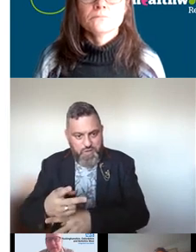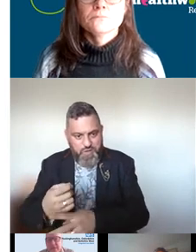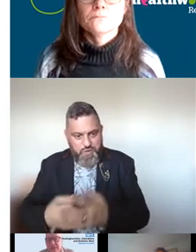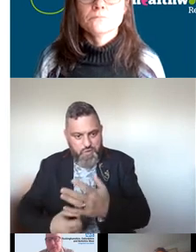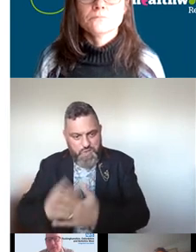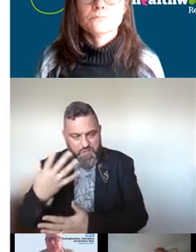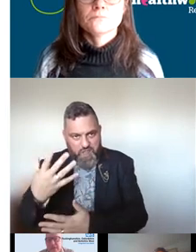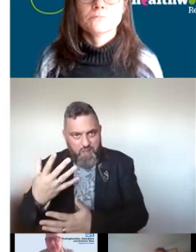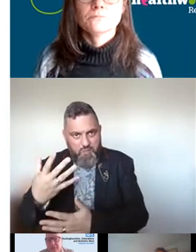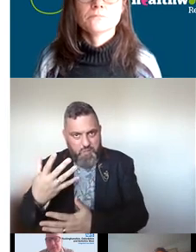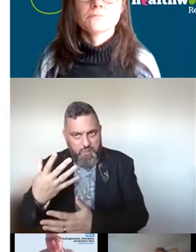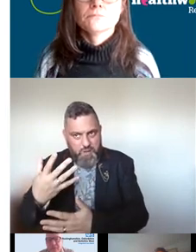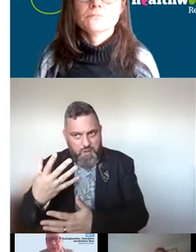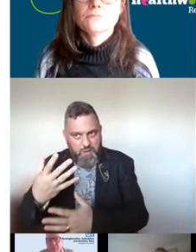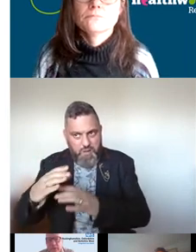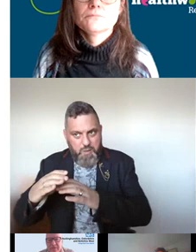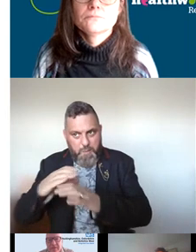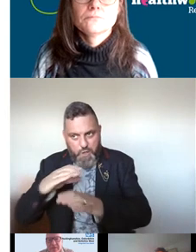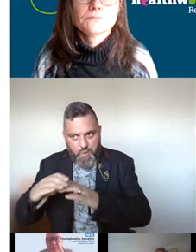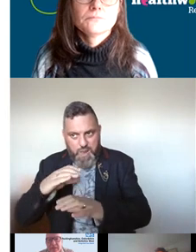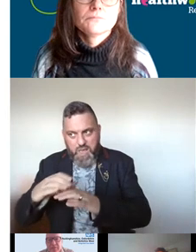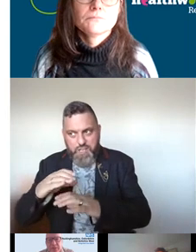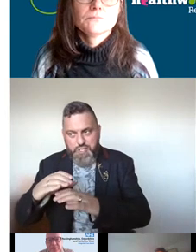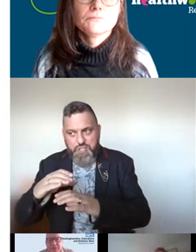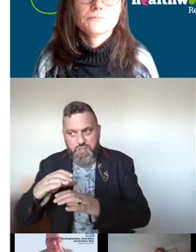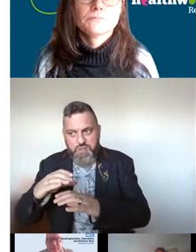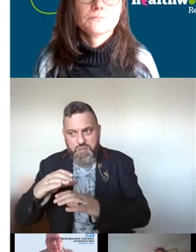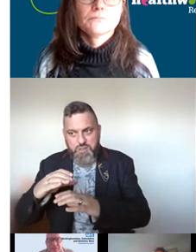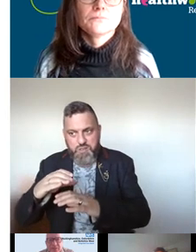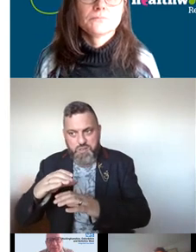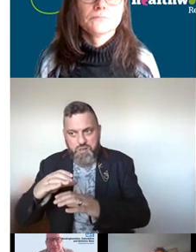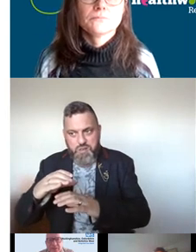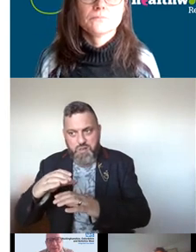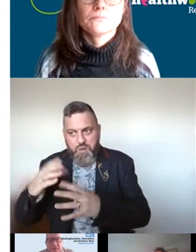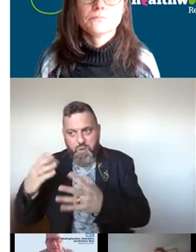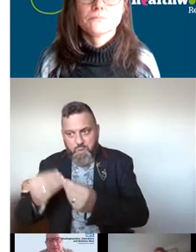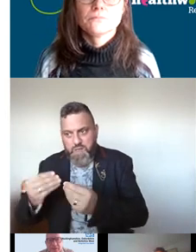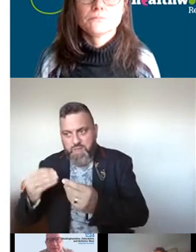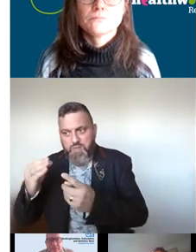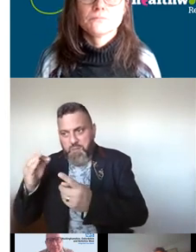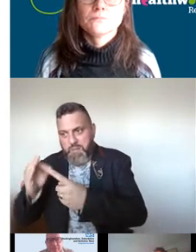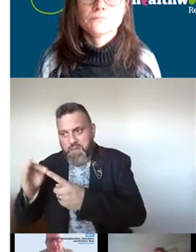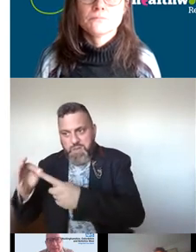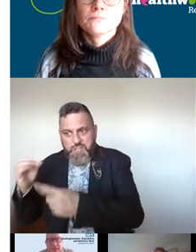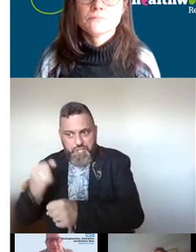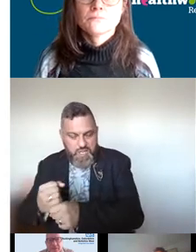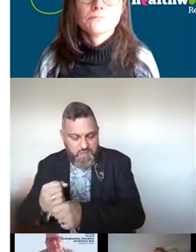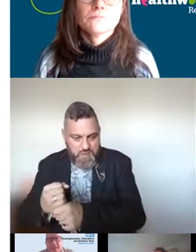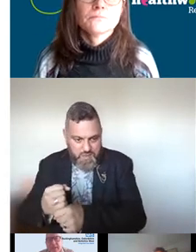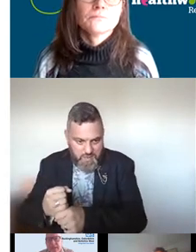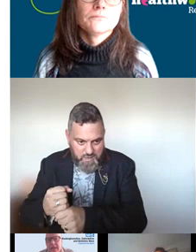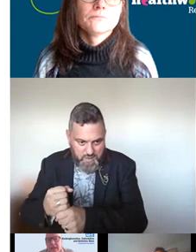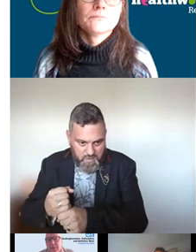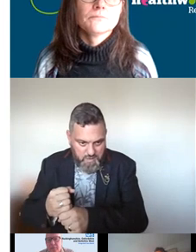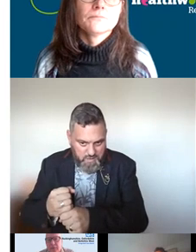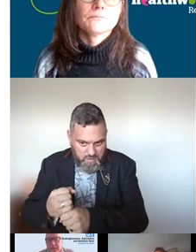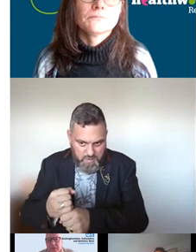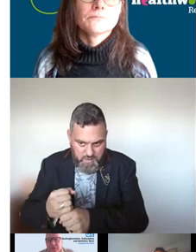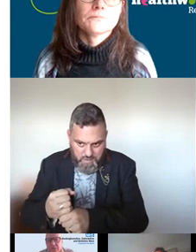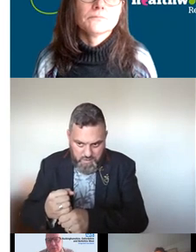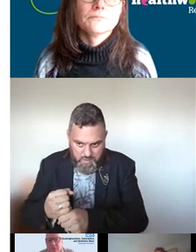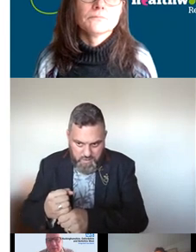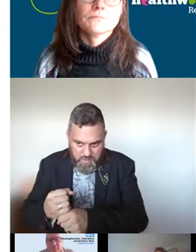development and communication between and with the patient participation groups across that county. And